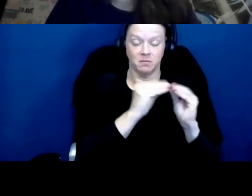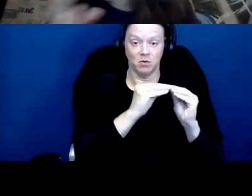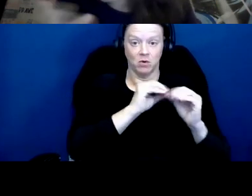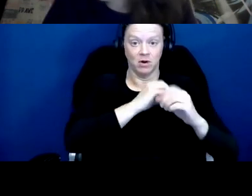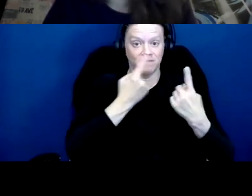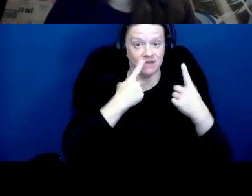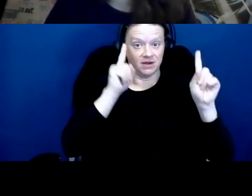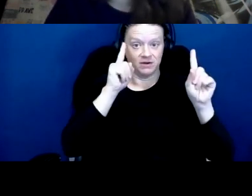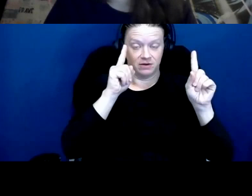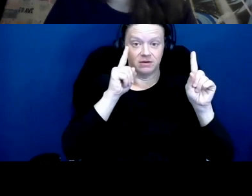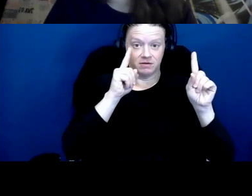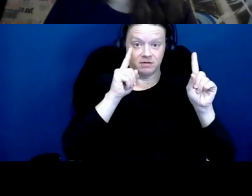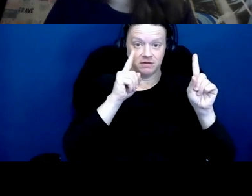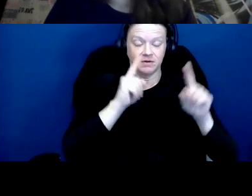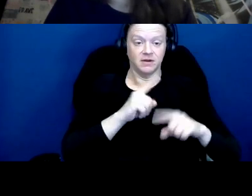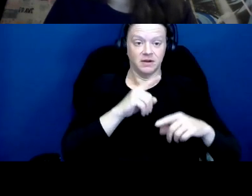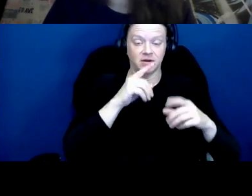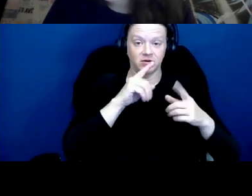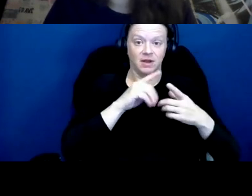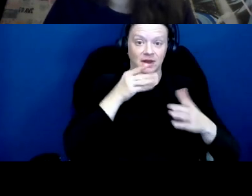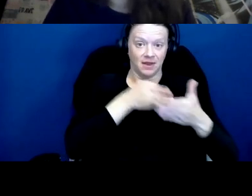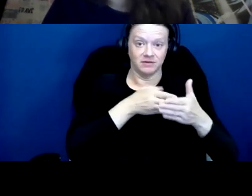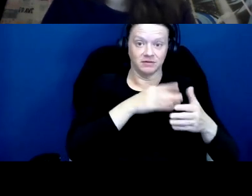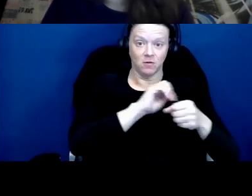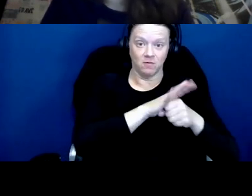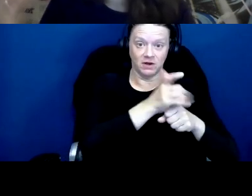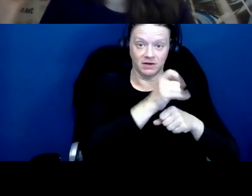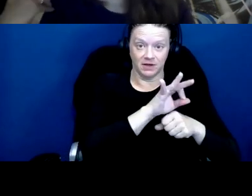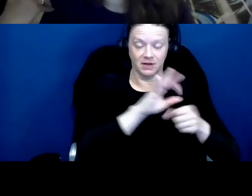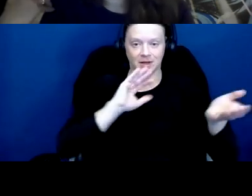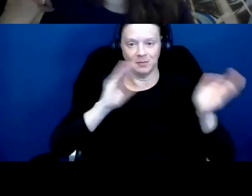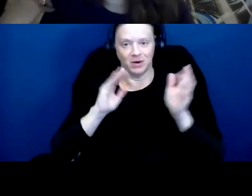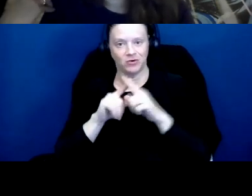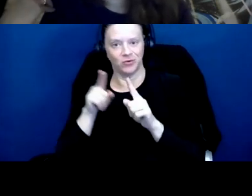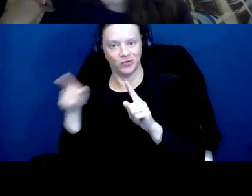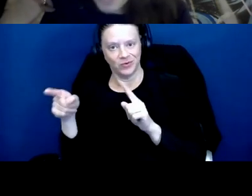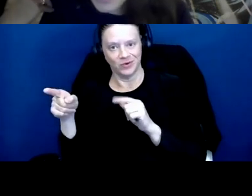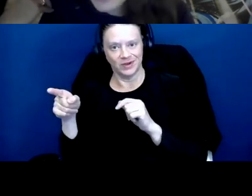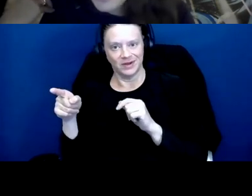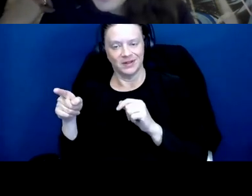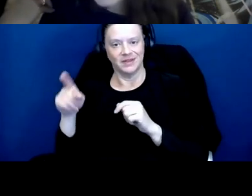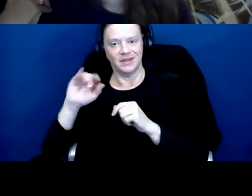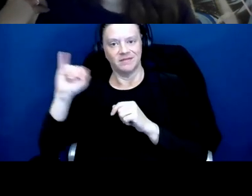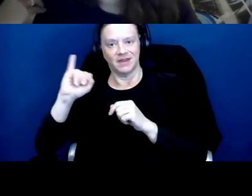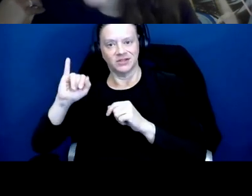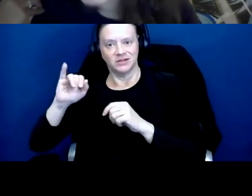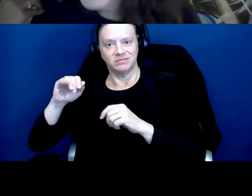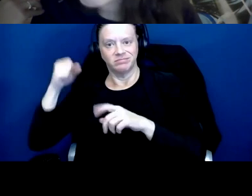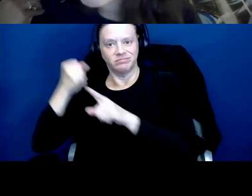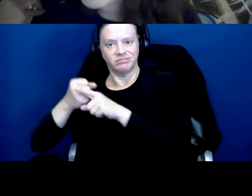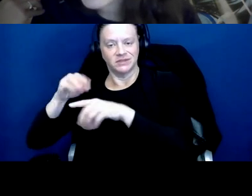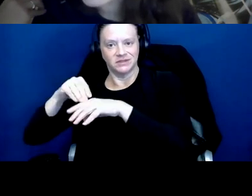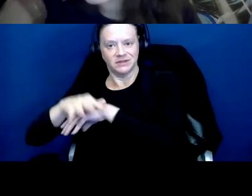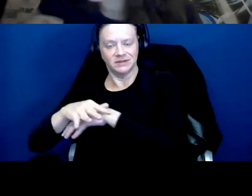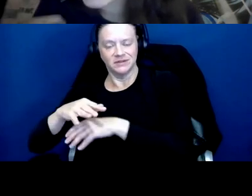than infection-induced immunity. In fact, someone who's had COVID already is 5